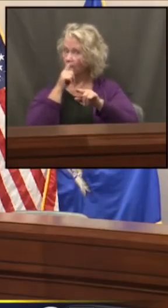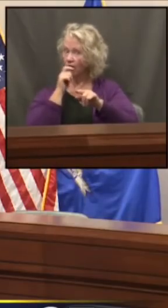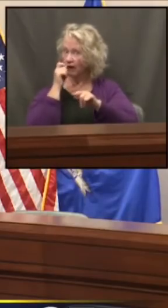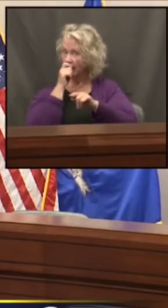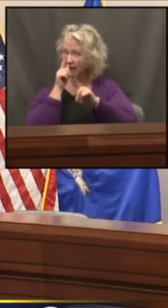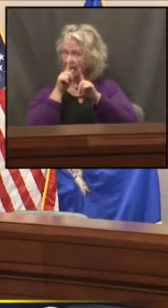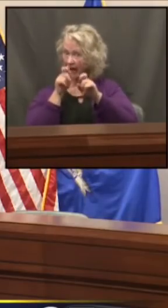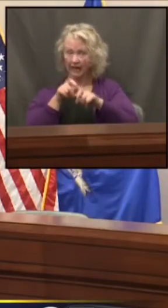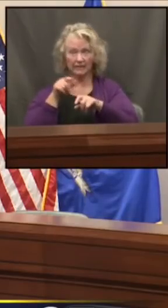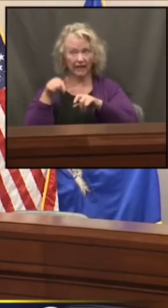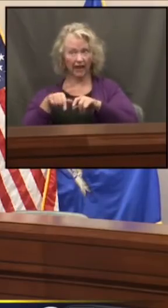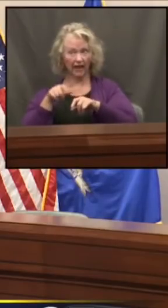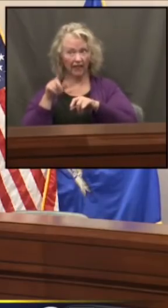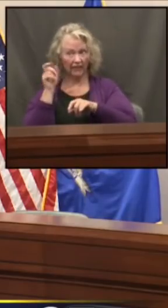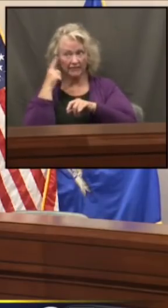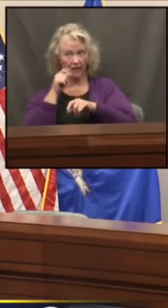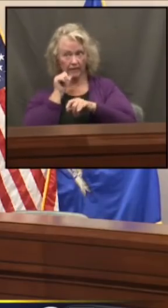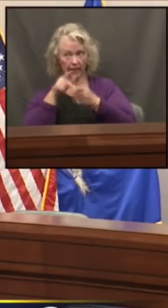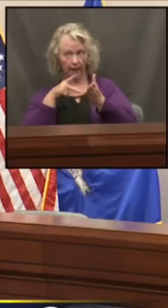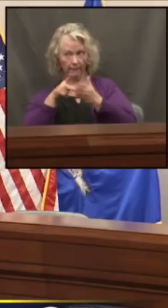the state's not going to pay for that.